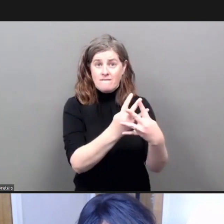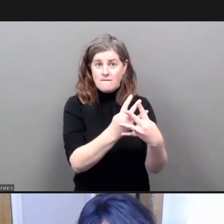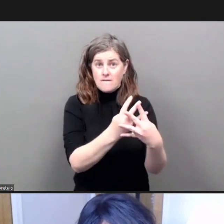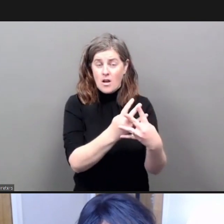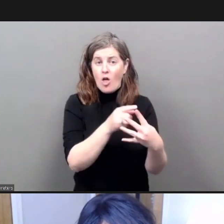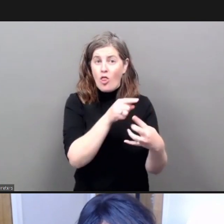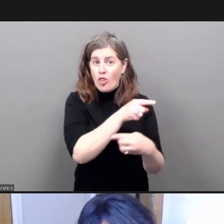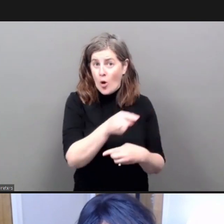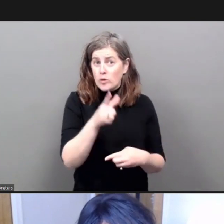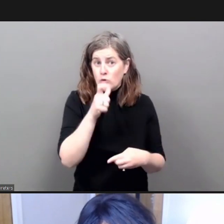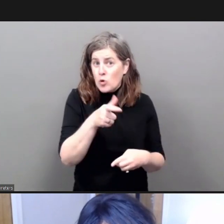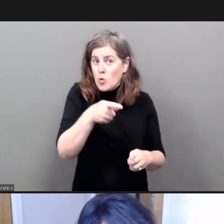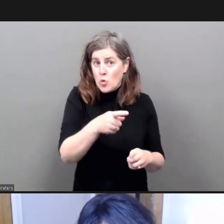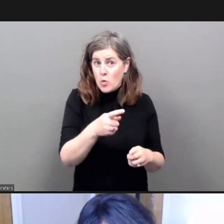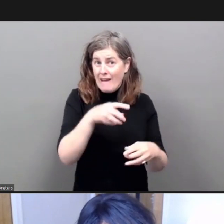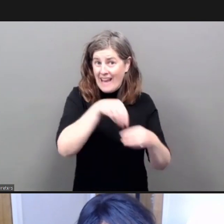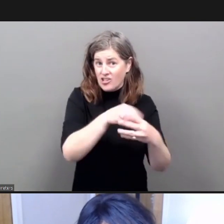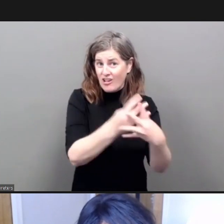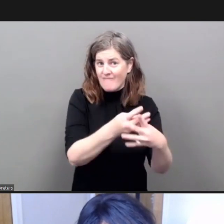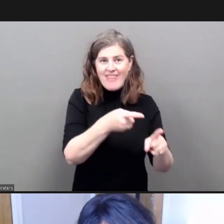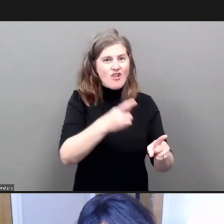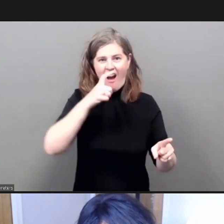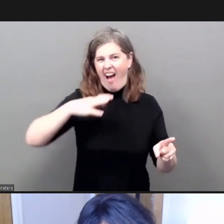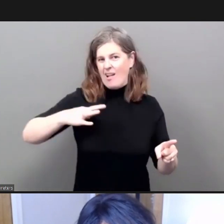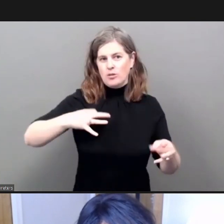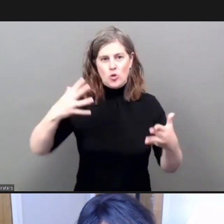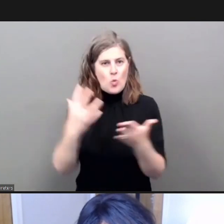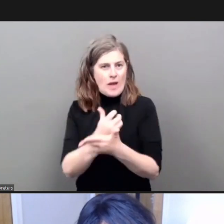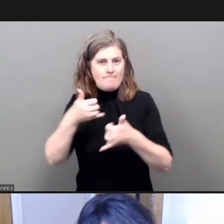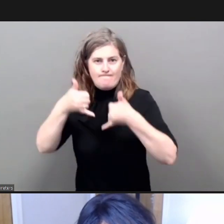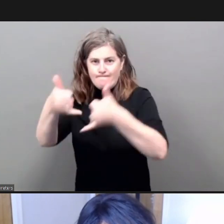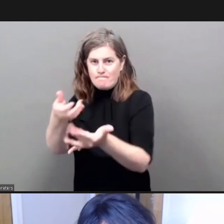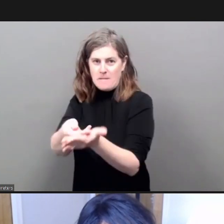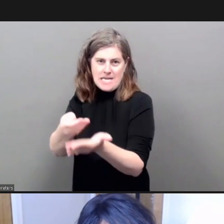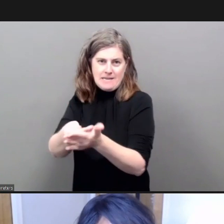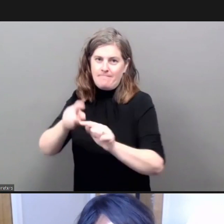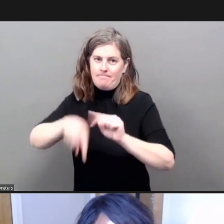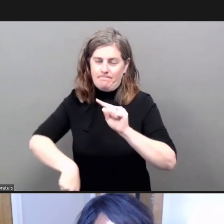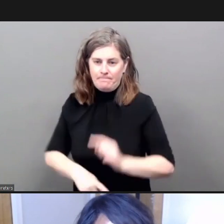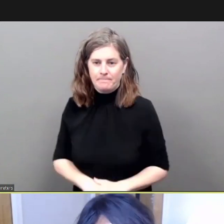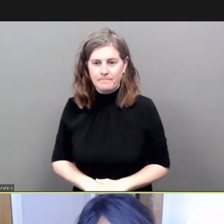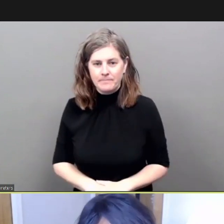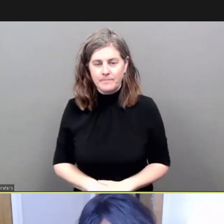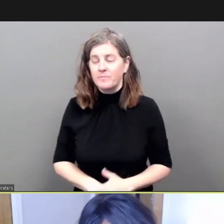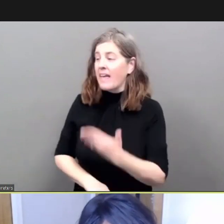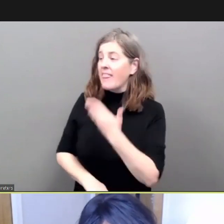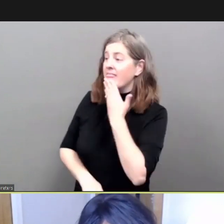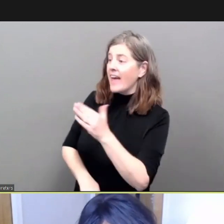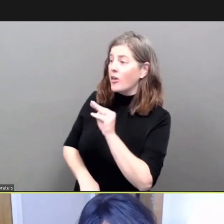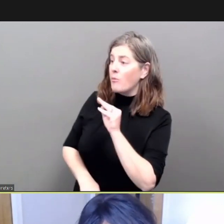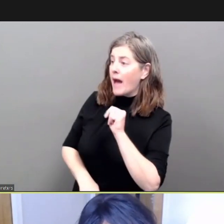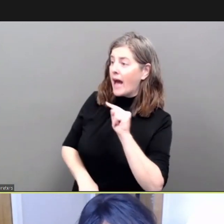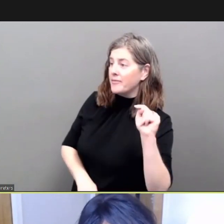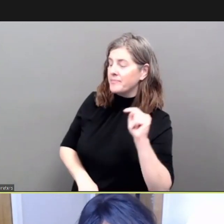Those folks are not, in fact, eligible for the sweepstakes. Thank you, Matt.